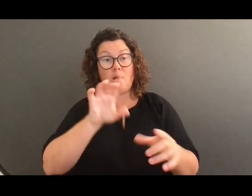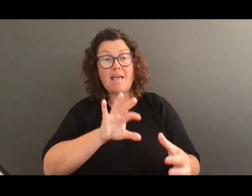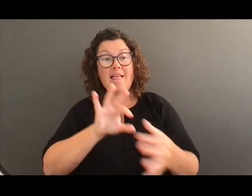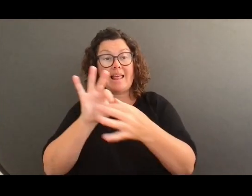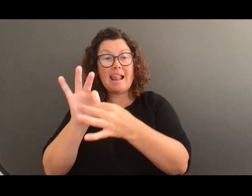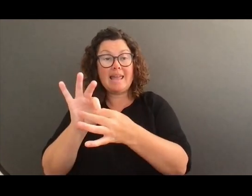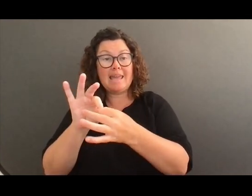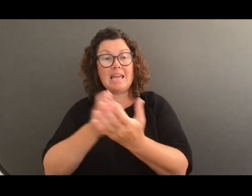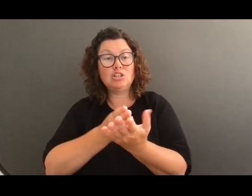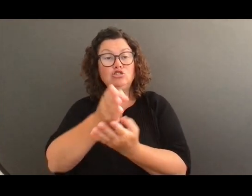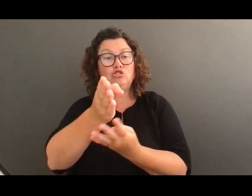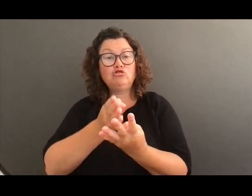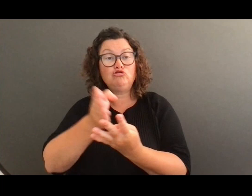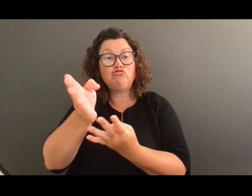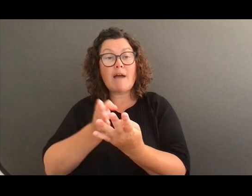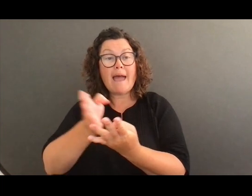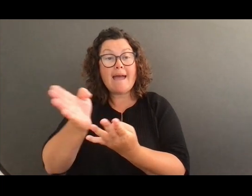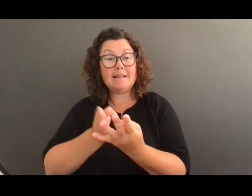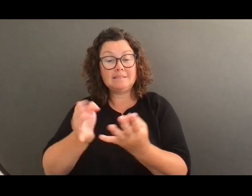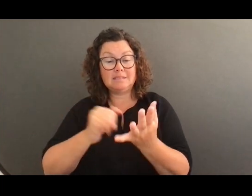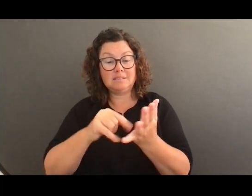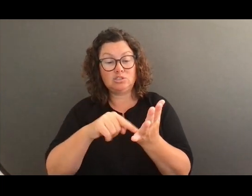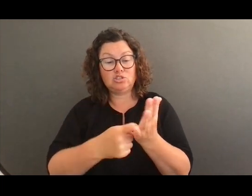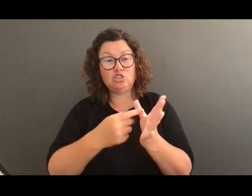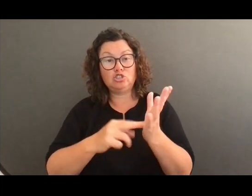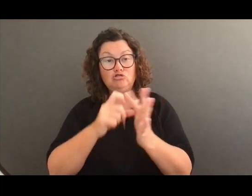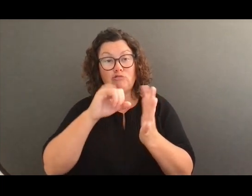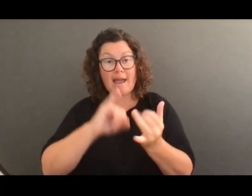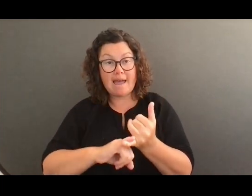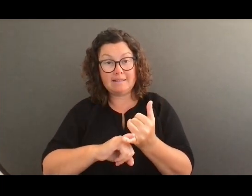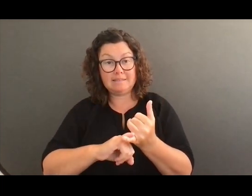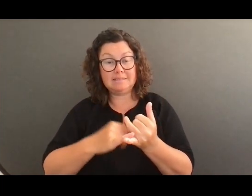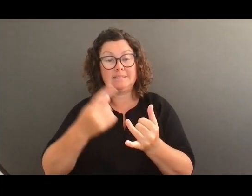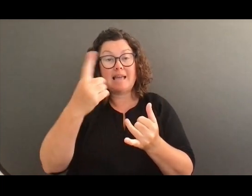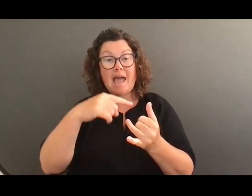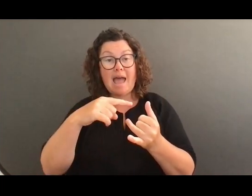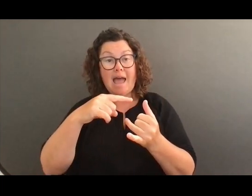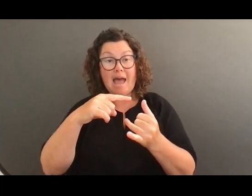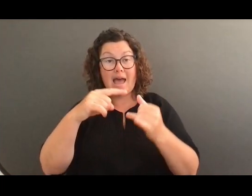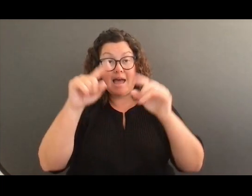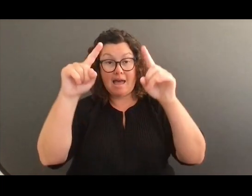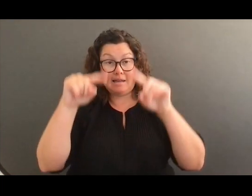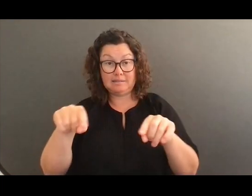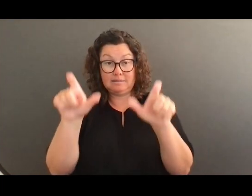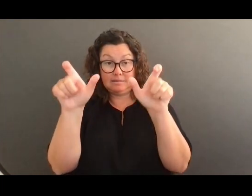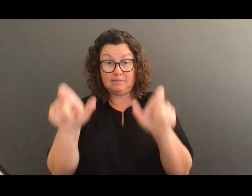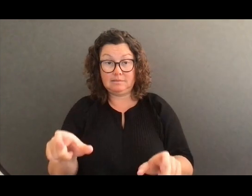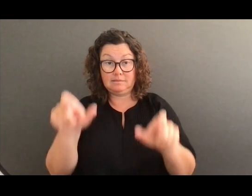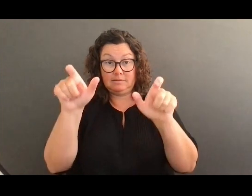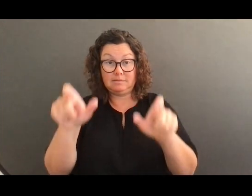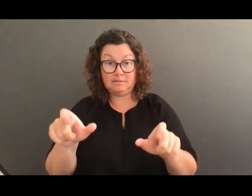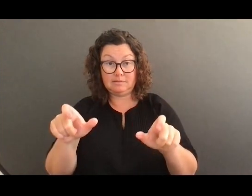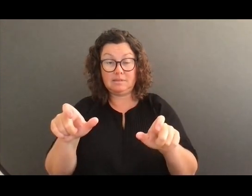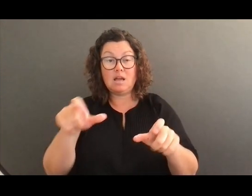organising strands up the top there, and the corresponding content as described in the content descriptions